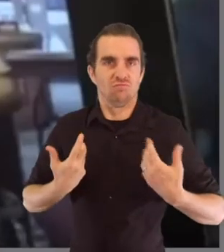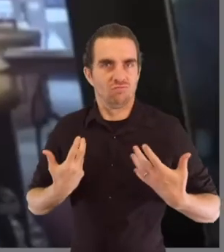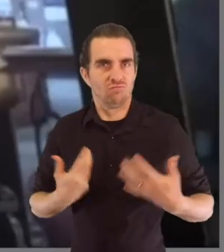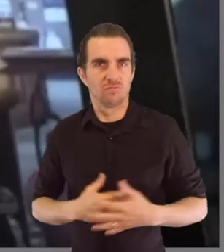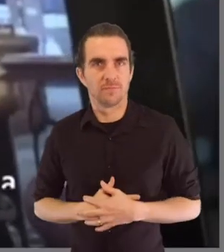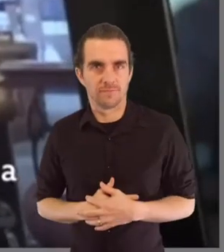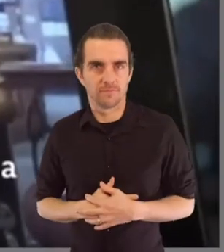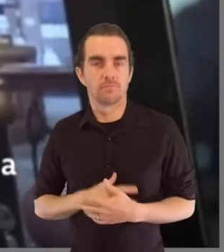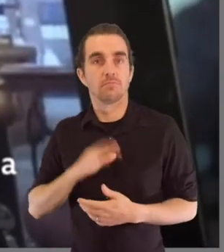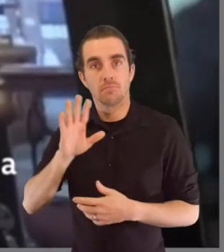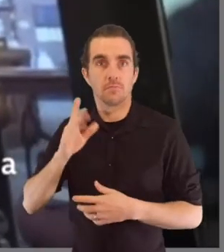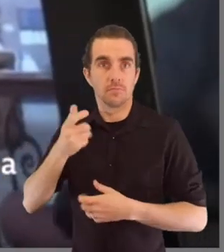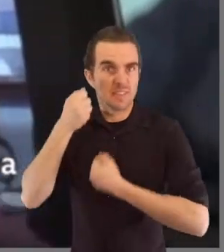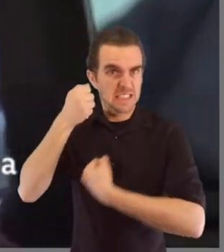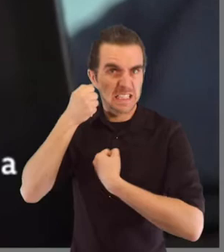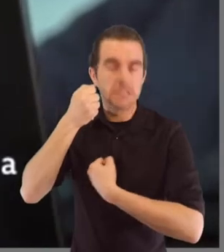pride.